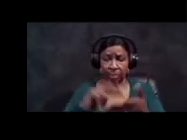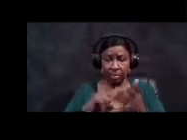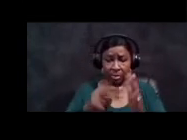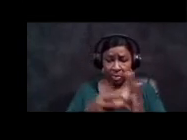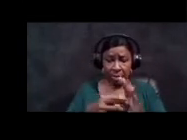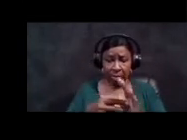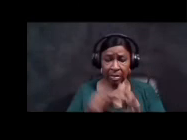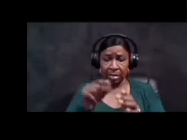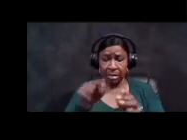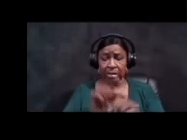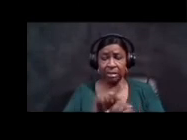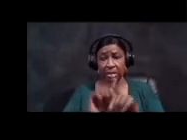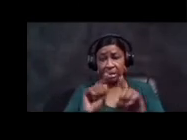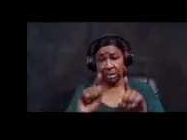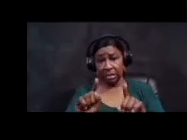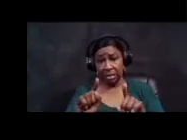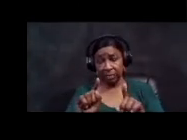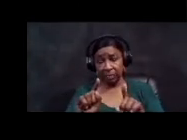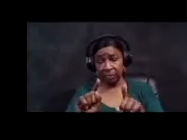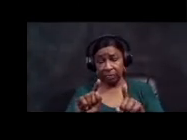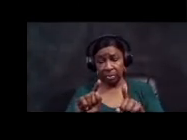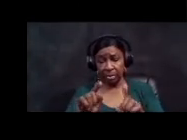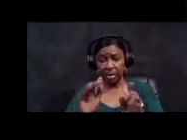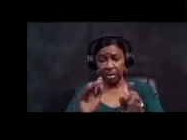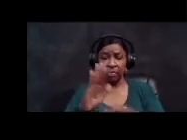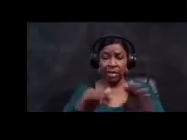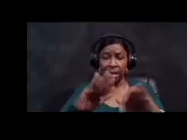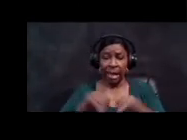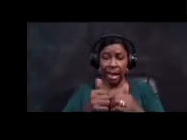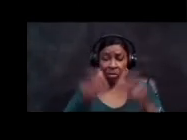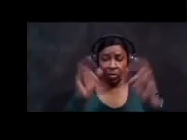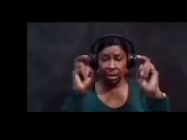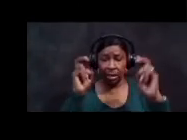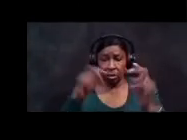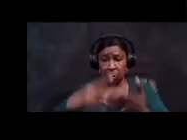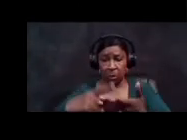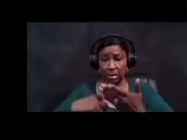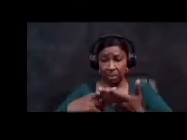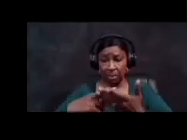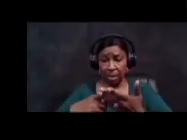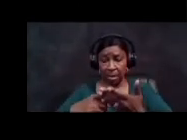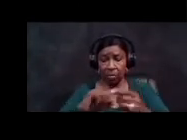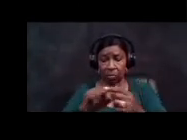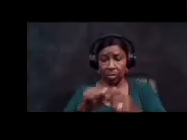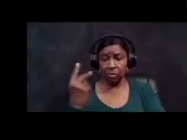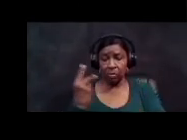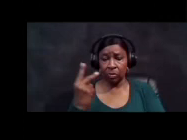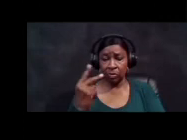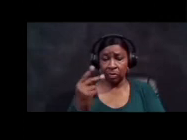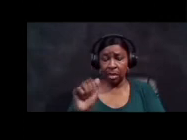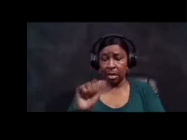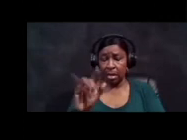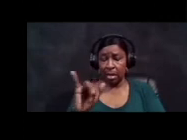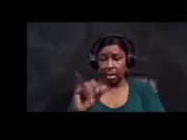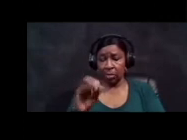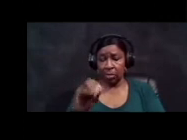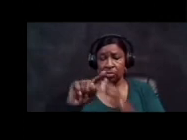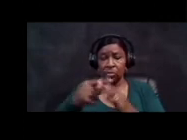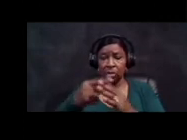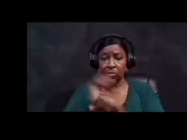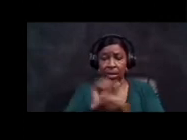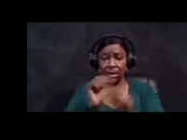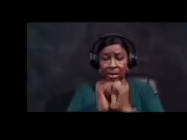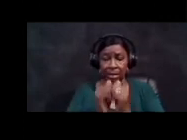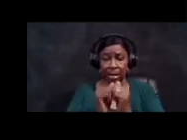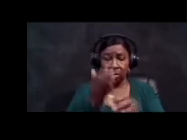a different frame than how the issue was being debated when Alison and I began working together before